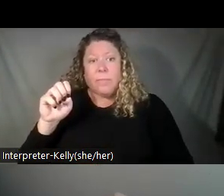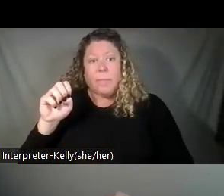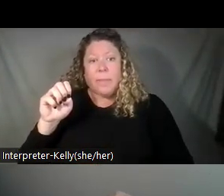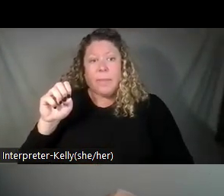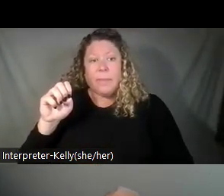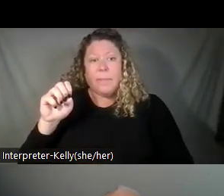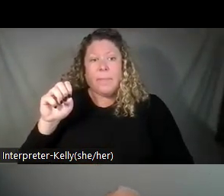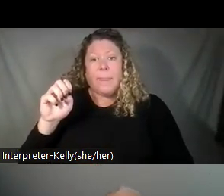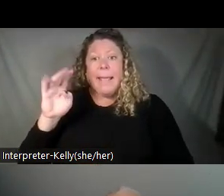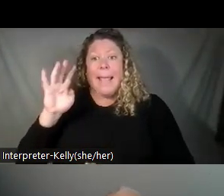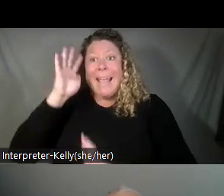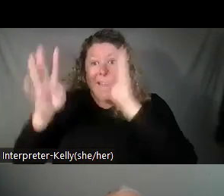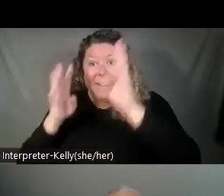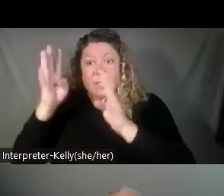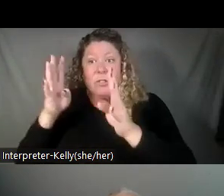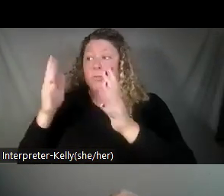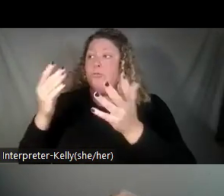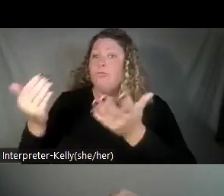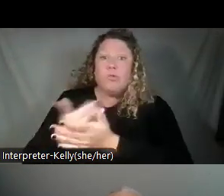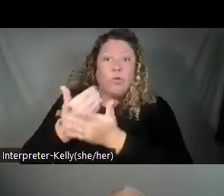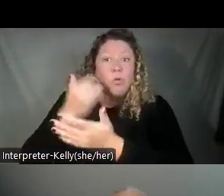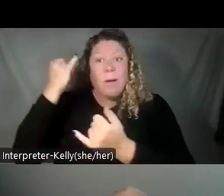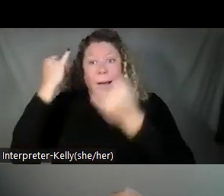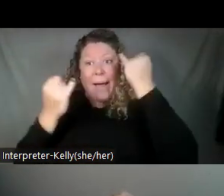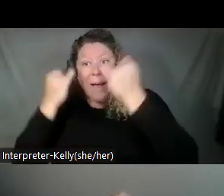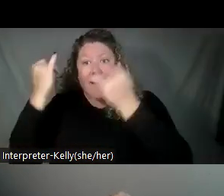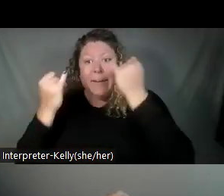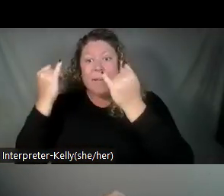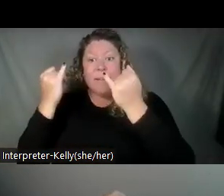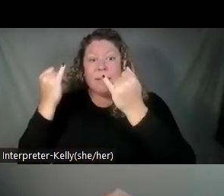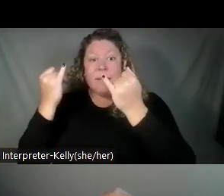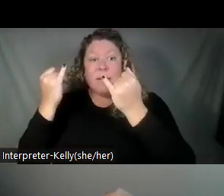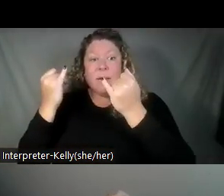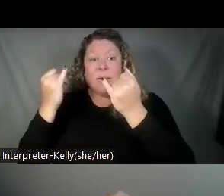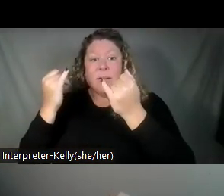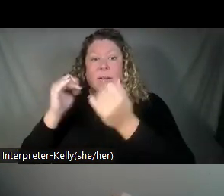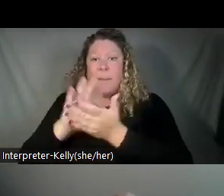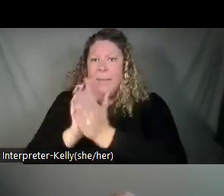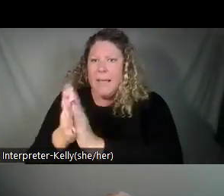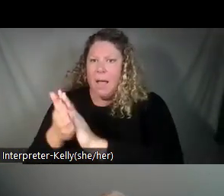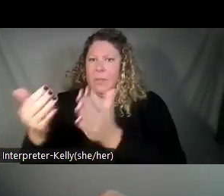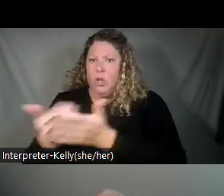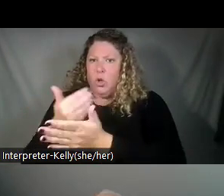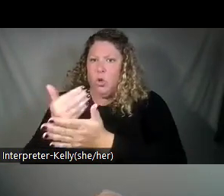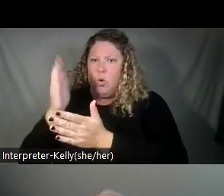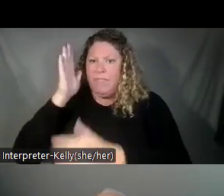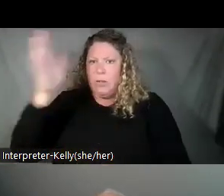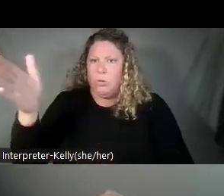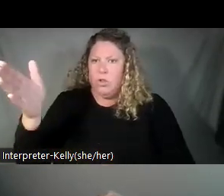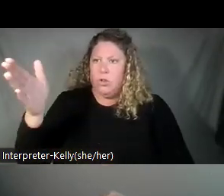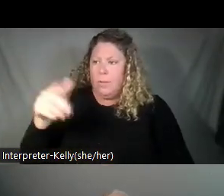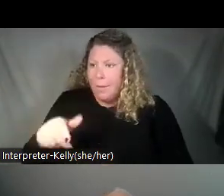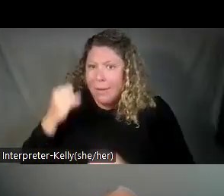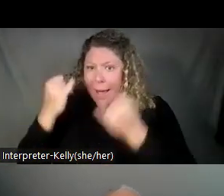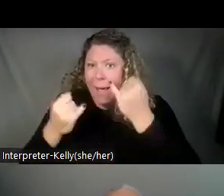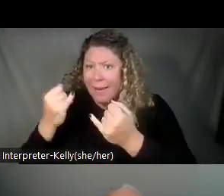innovation or new ideas become the new future. They become the way that we're going to use.